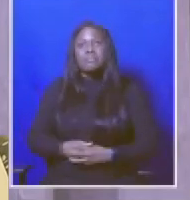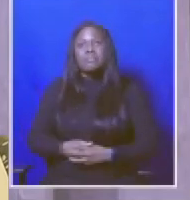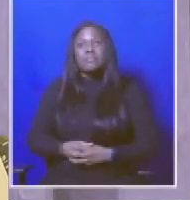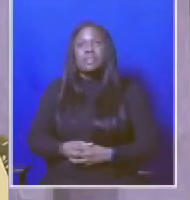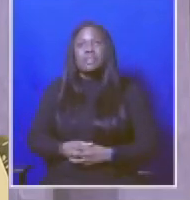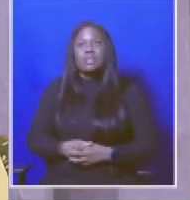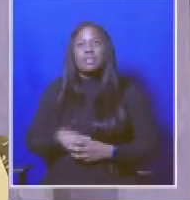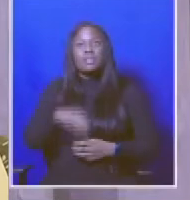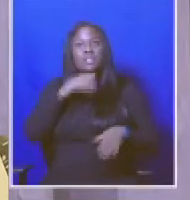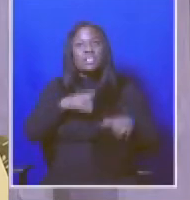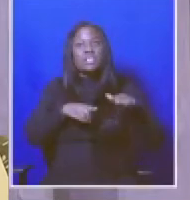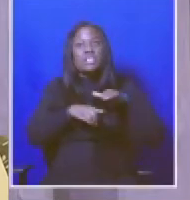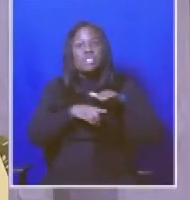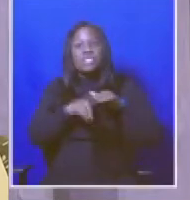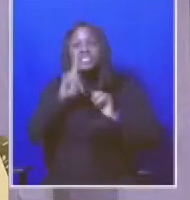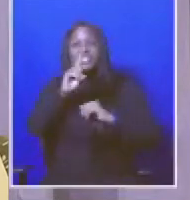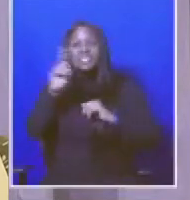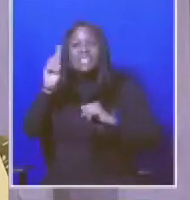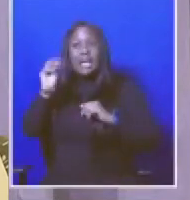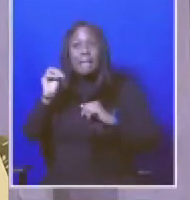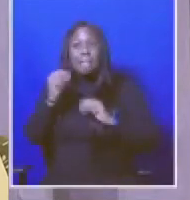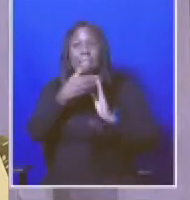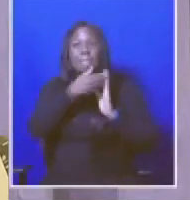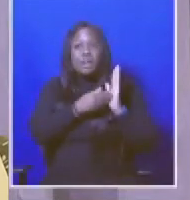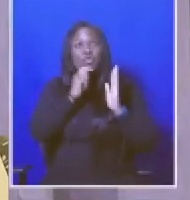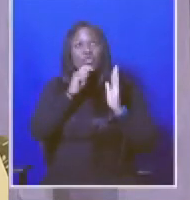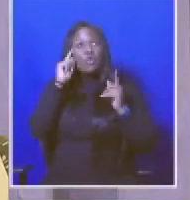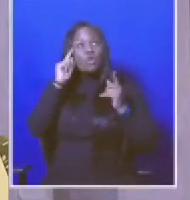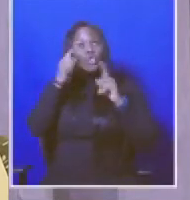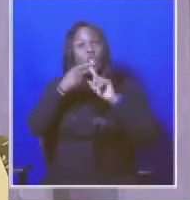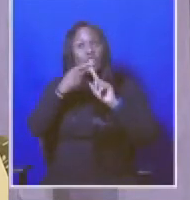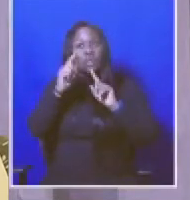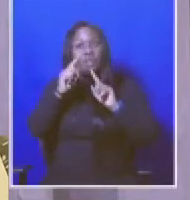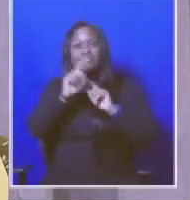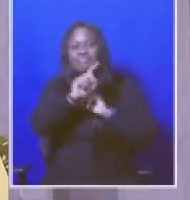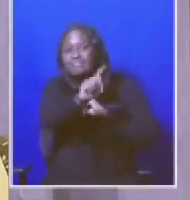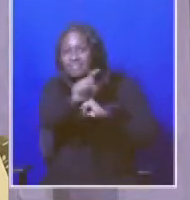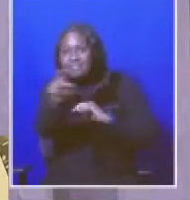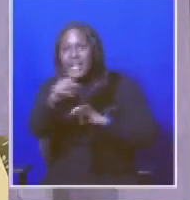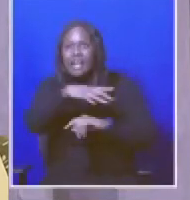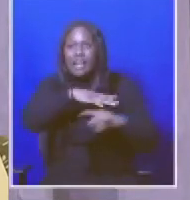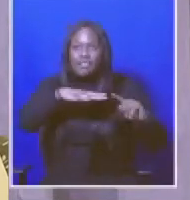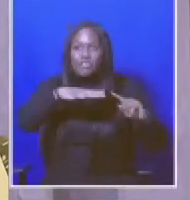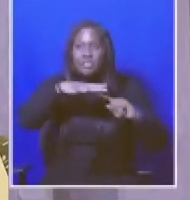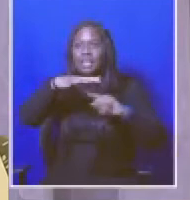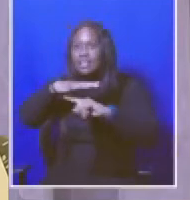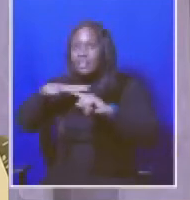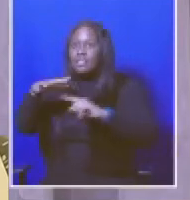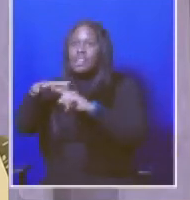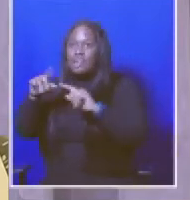model, we exactly target those areas. Thank you very much, Honorable Mayor.